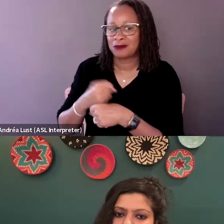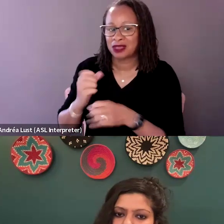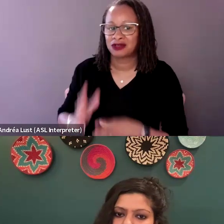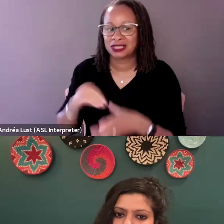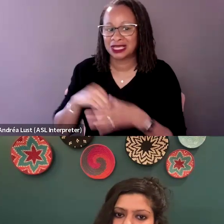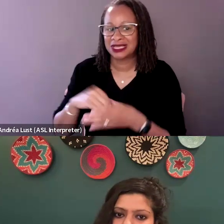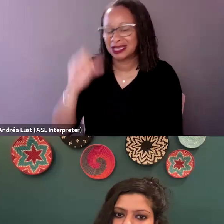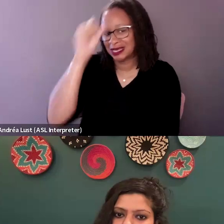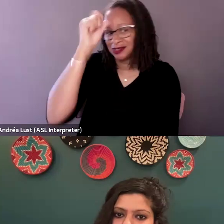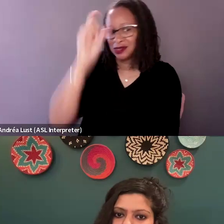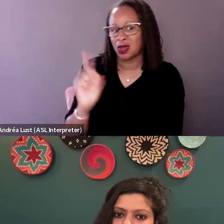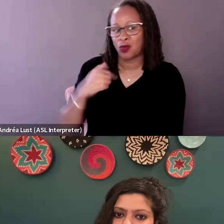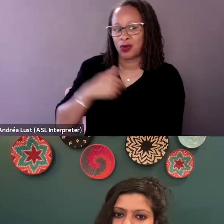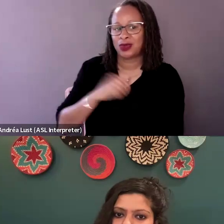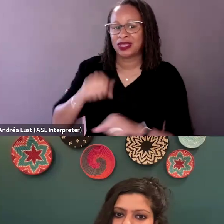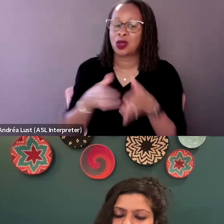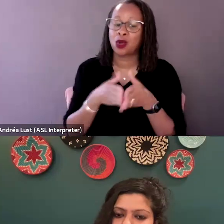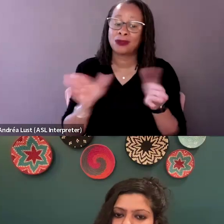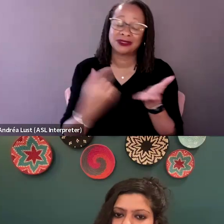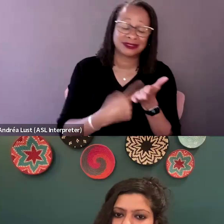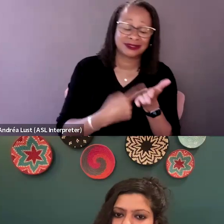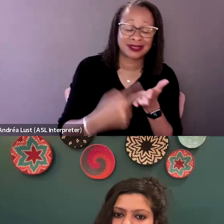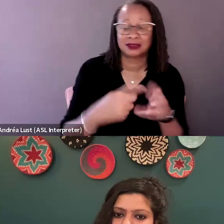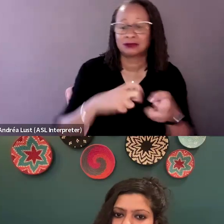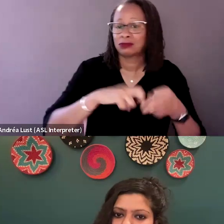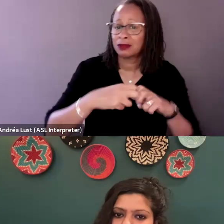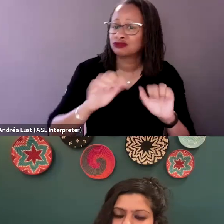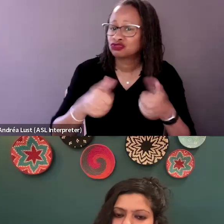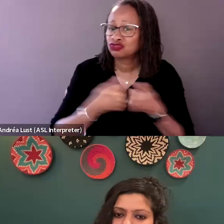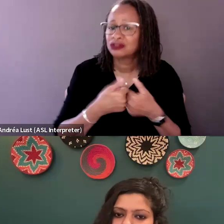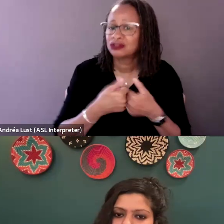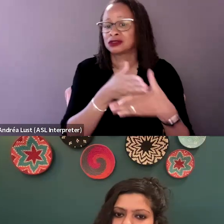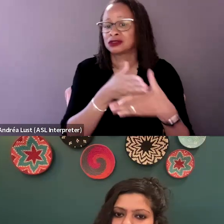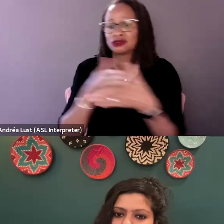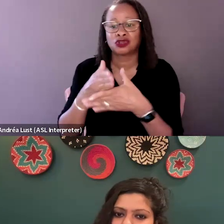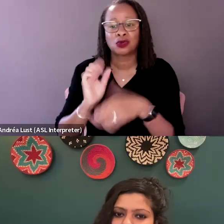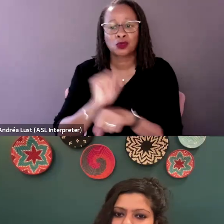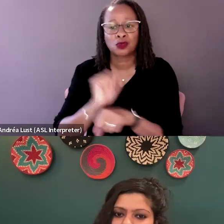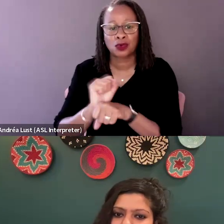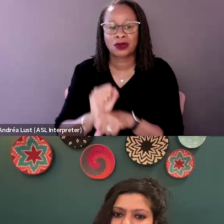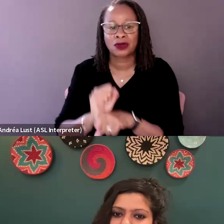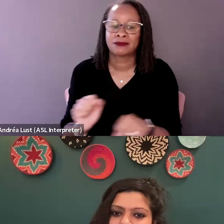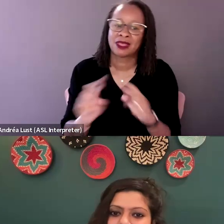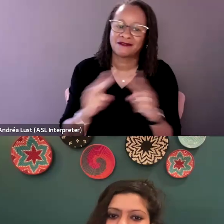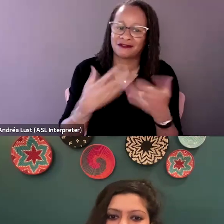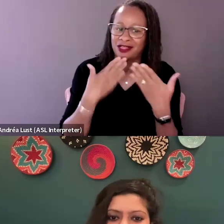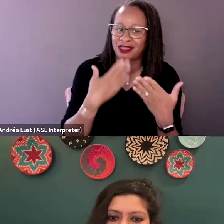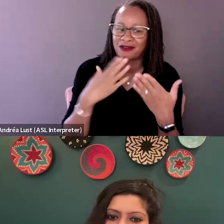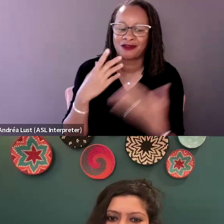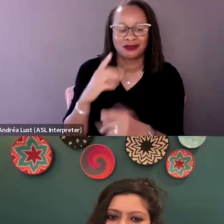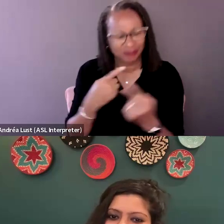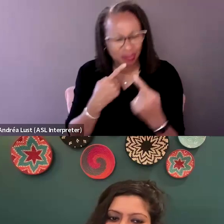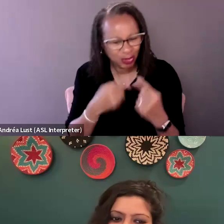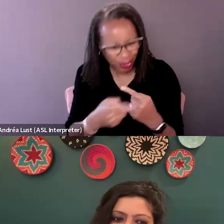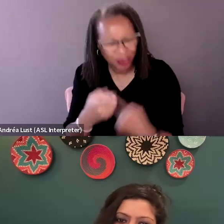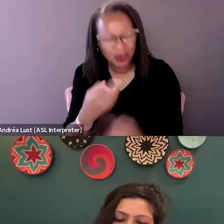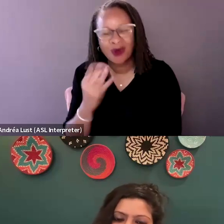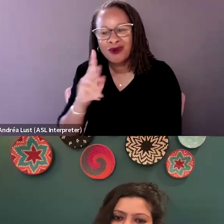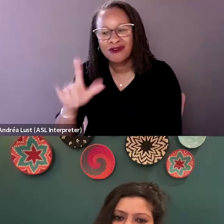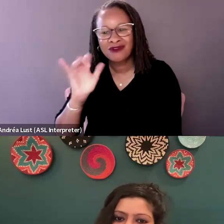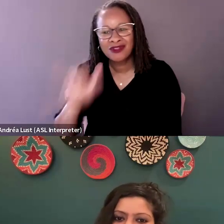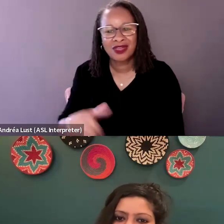I'm actually a part of this group myself, and I think it's a really nice, safe, and collaborative